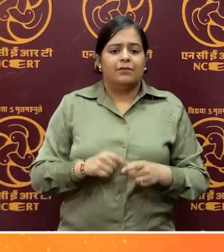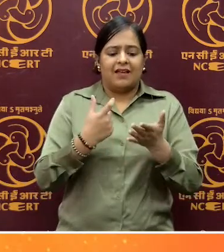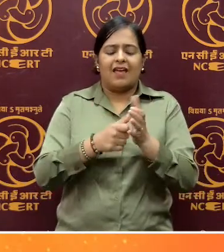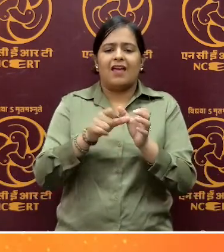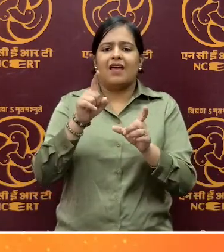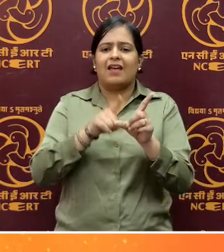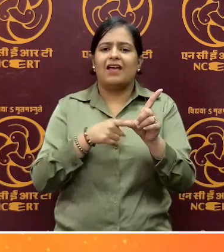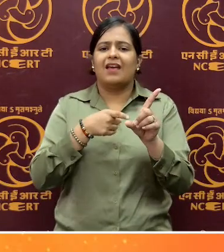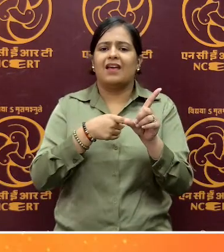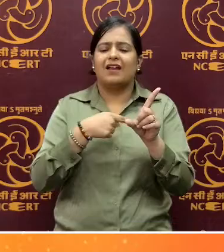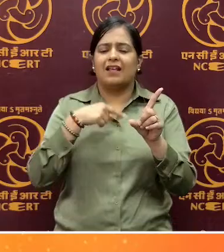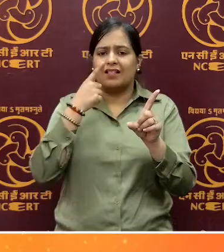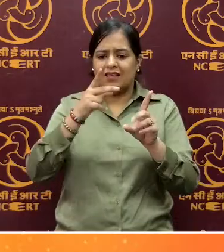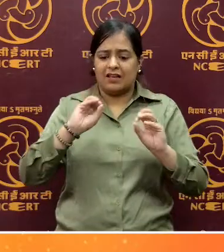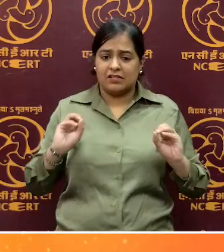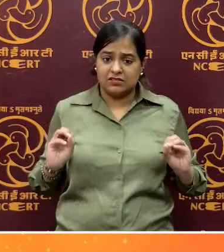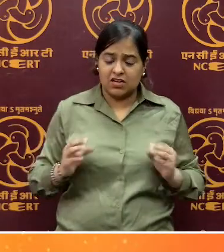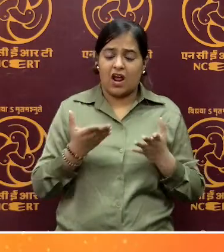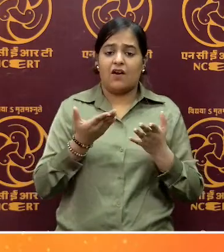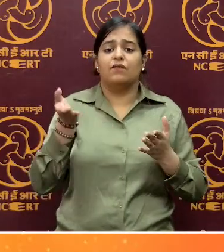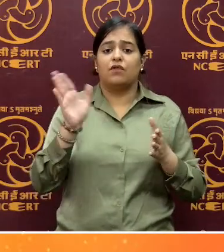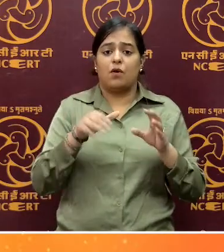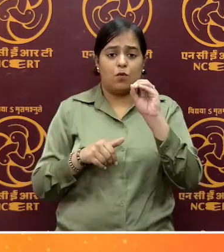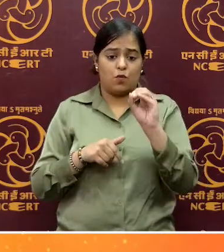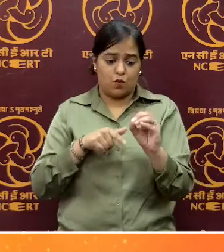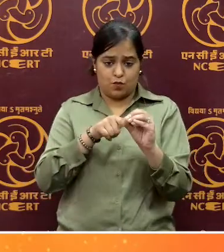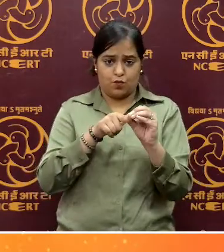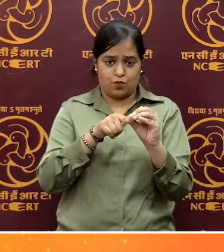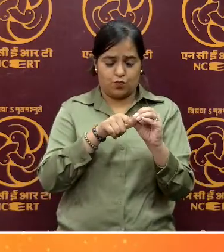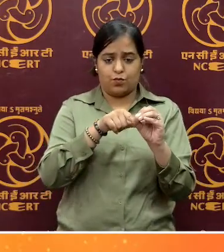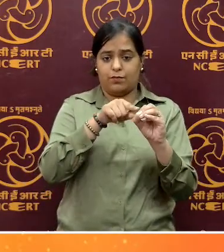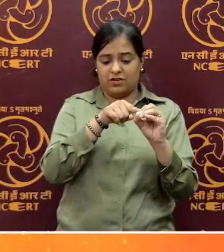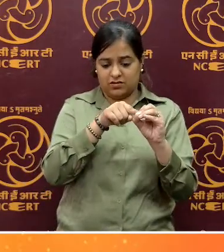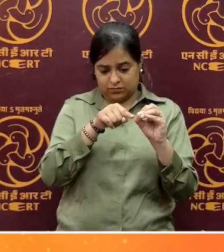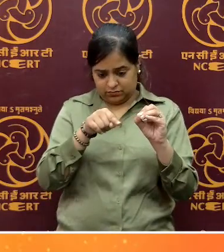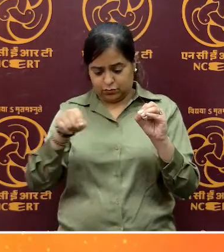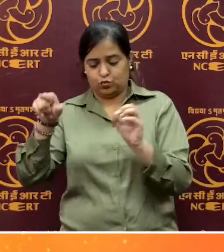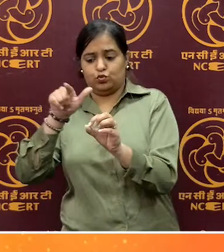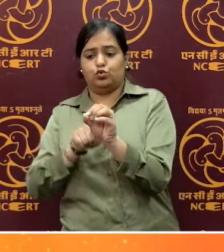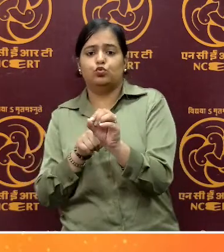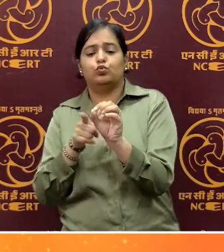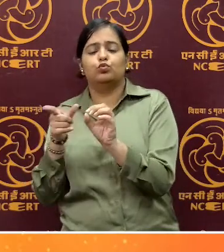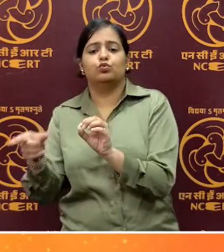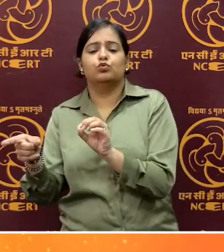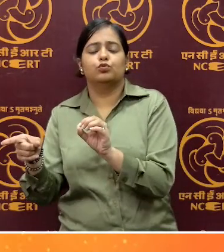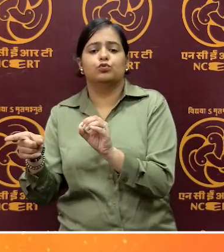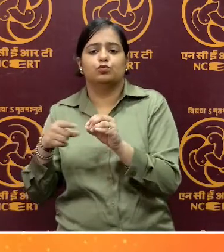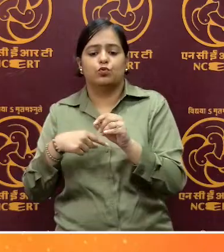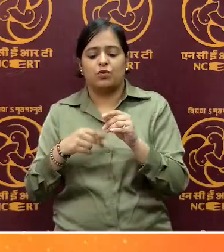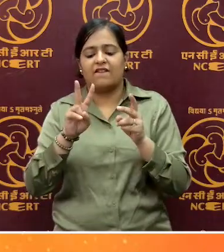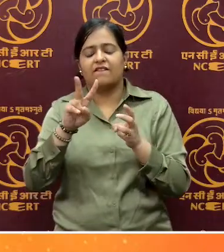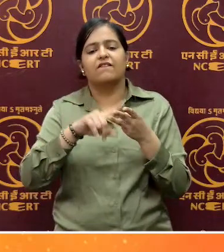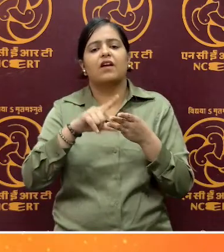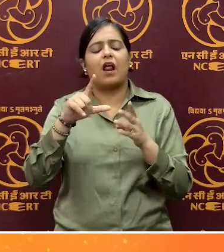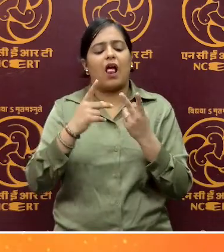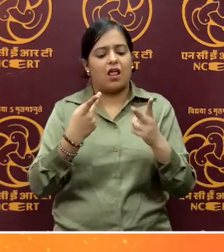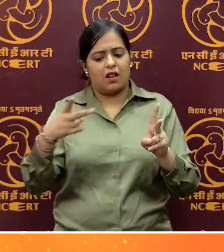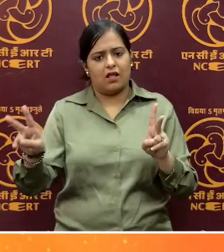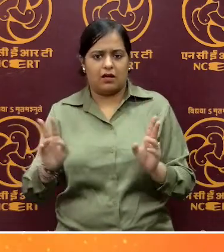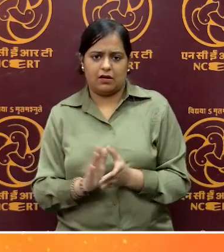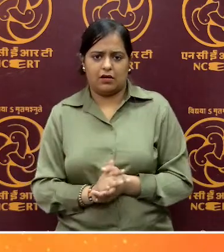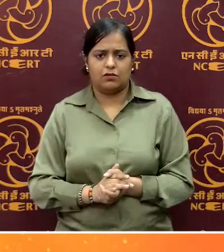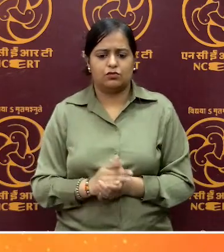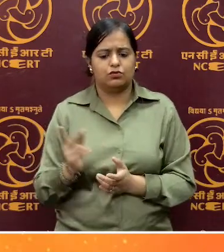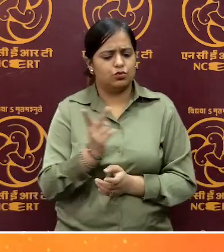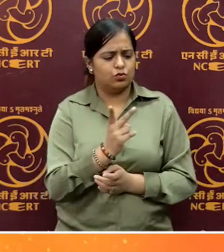see which starts from O, and that is passing through Q. So that's another vector quantity. Both these have